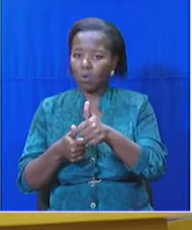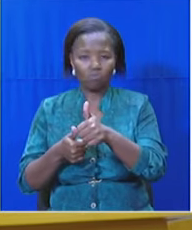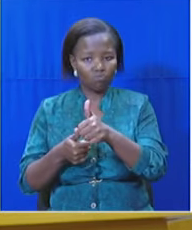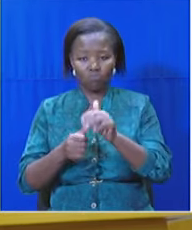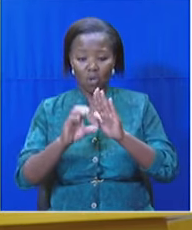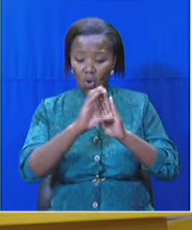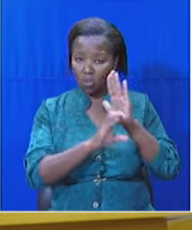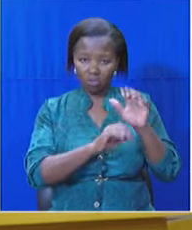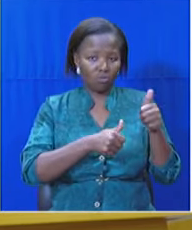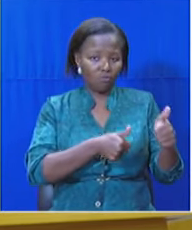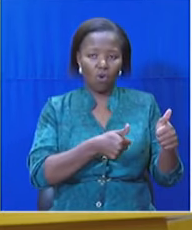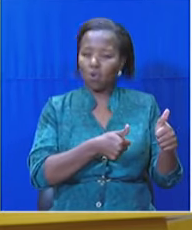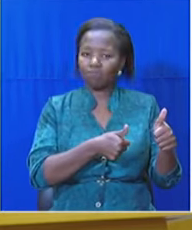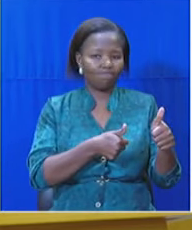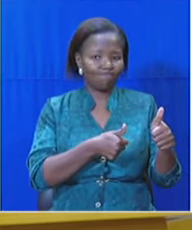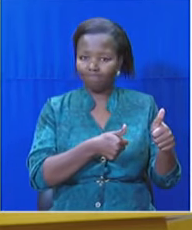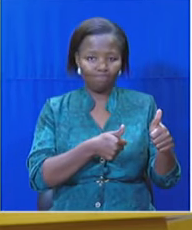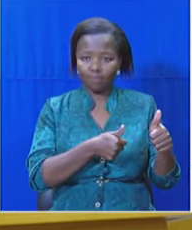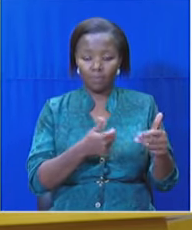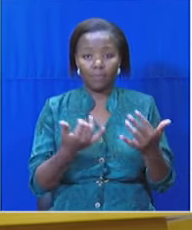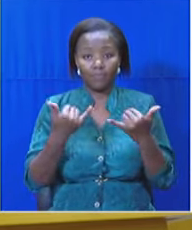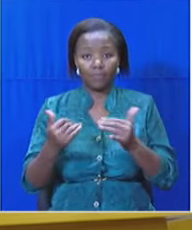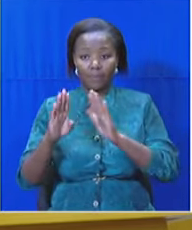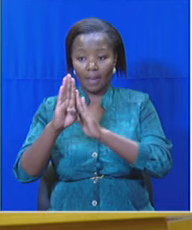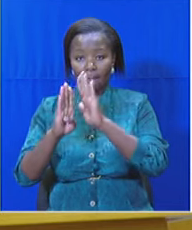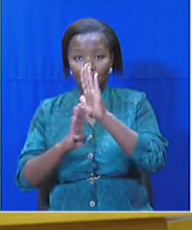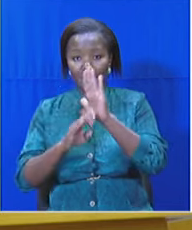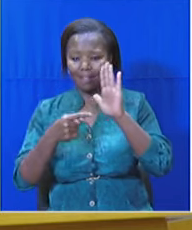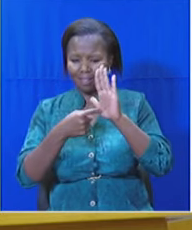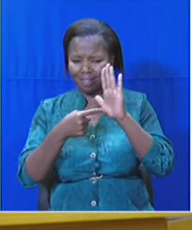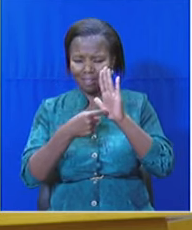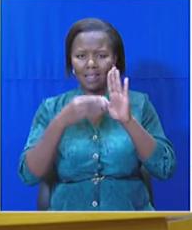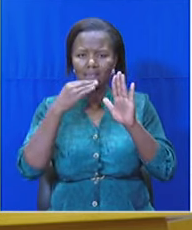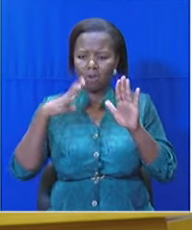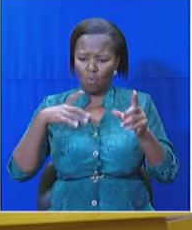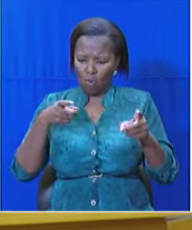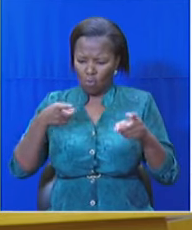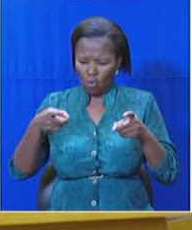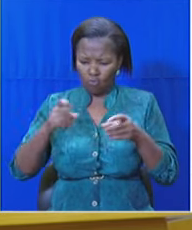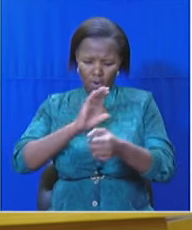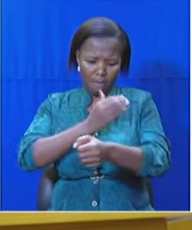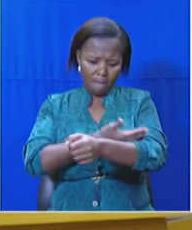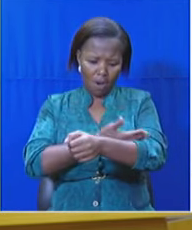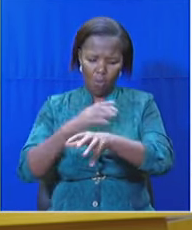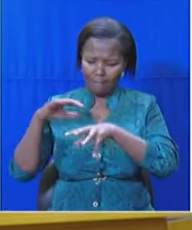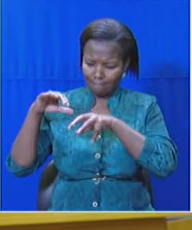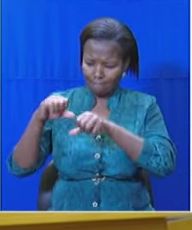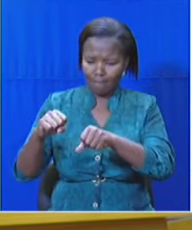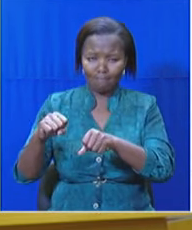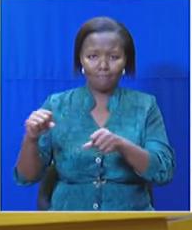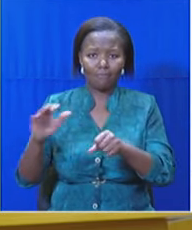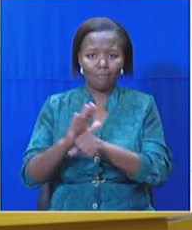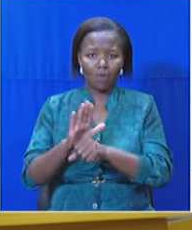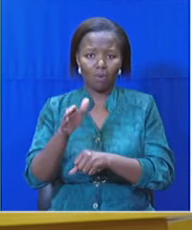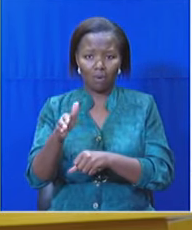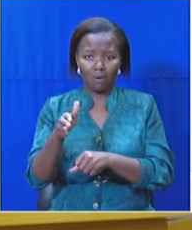The bill in its present form is draconian, giving all state entities